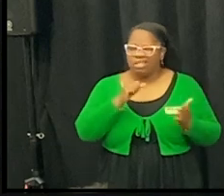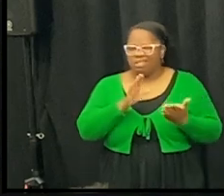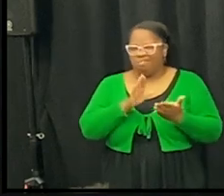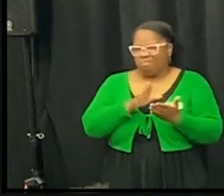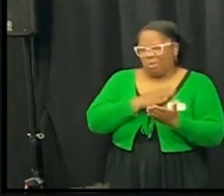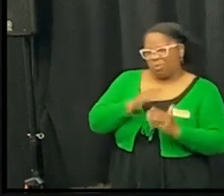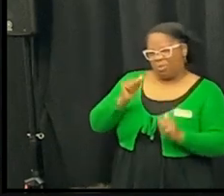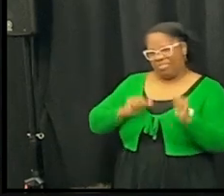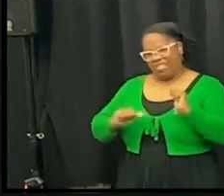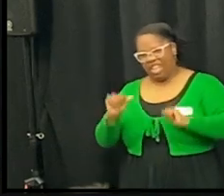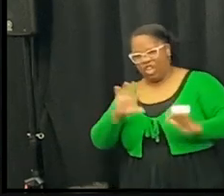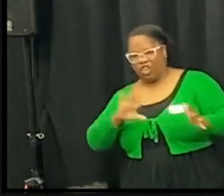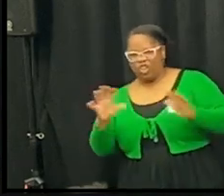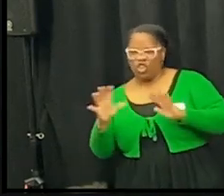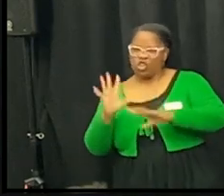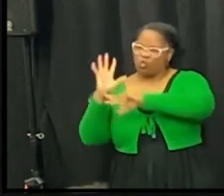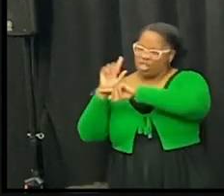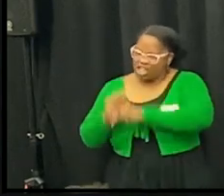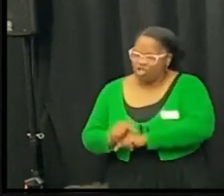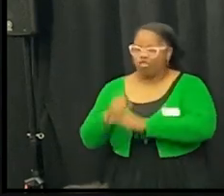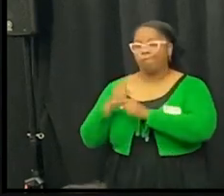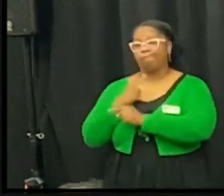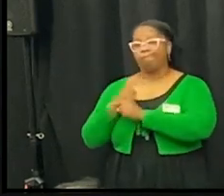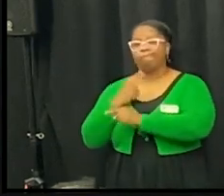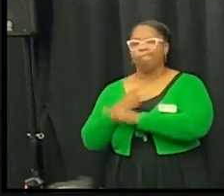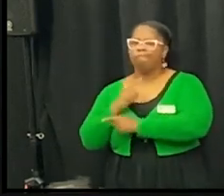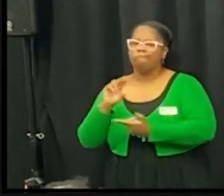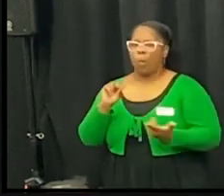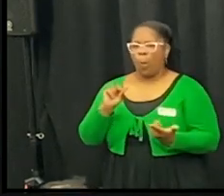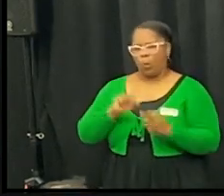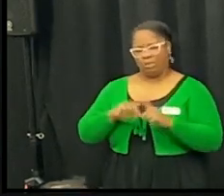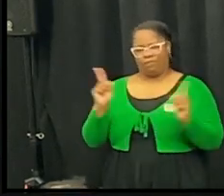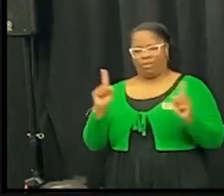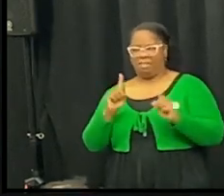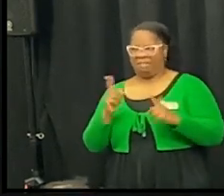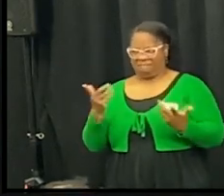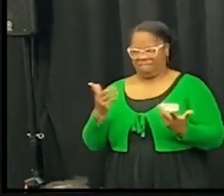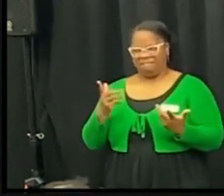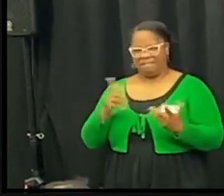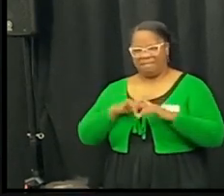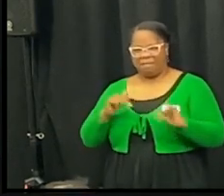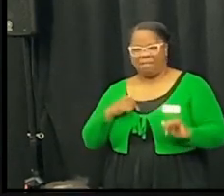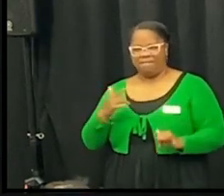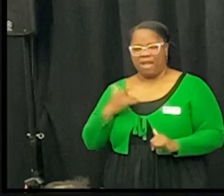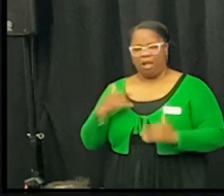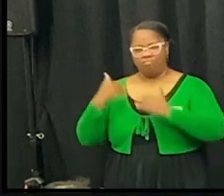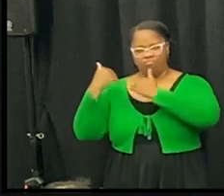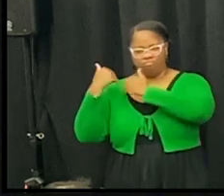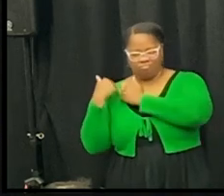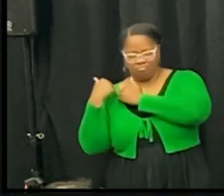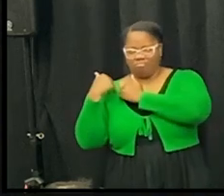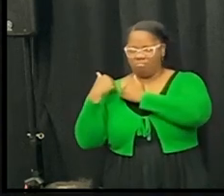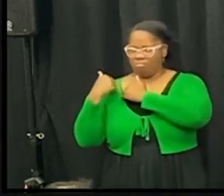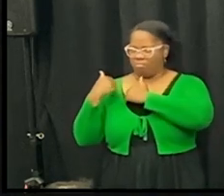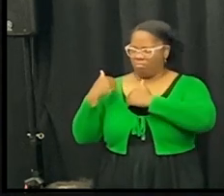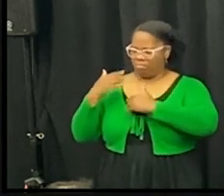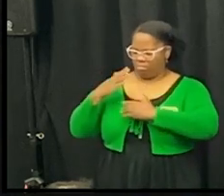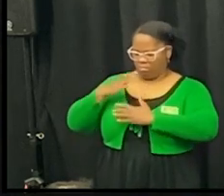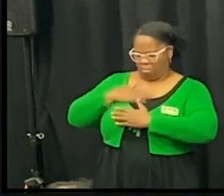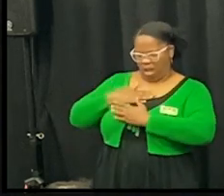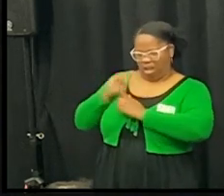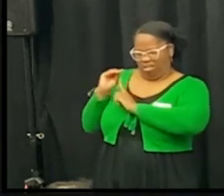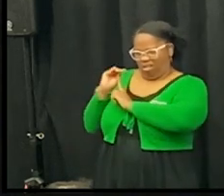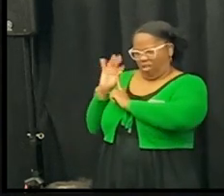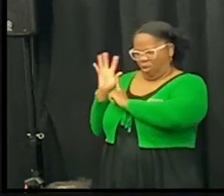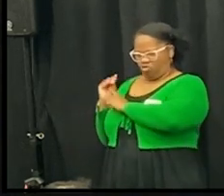theater, like in the traditional sense, but I kind of felt this like responsibility, like, oh, I'm bringing my